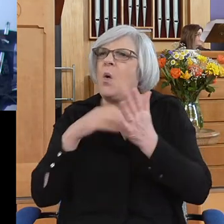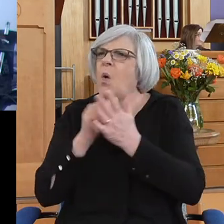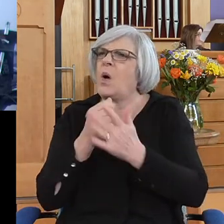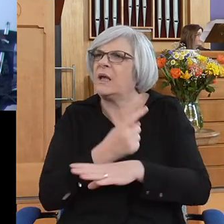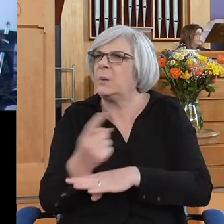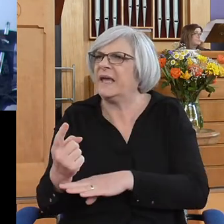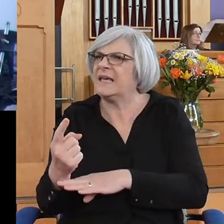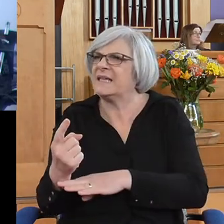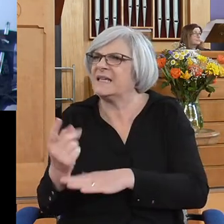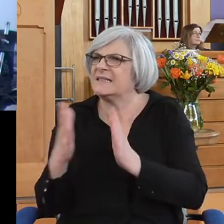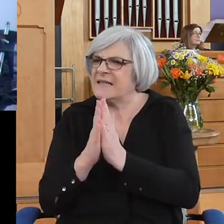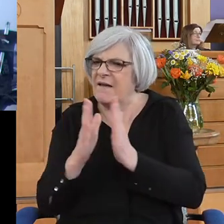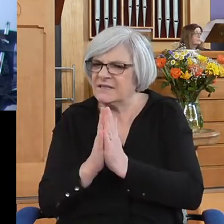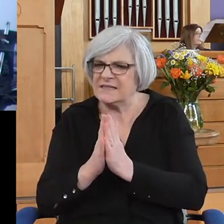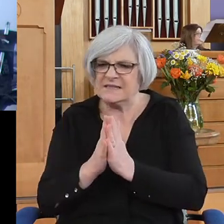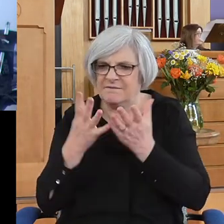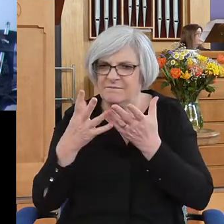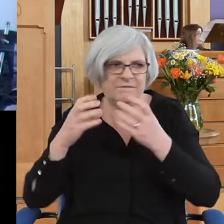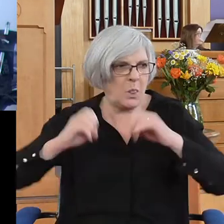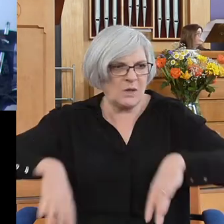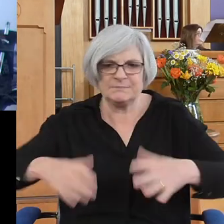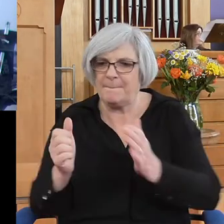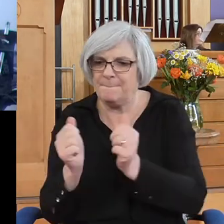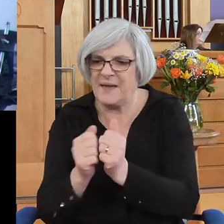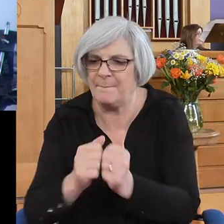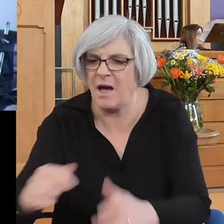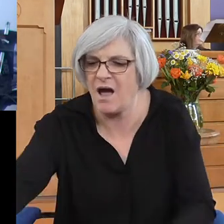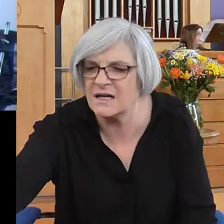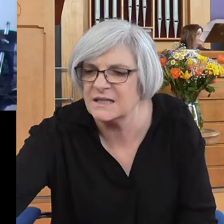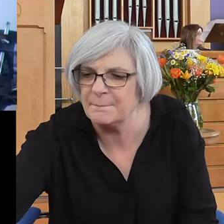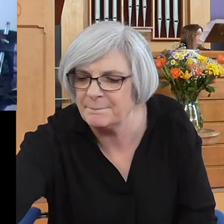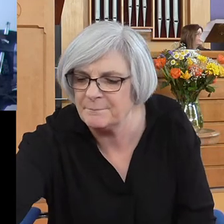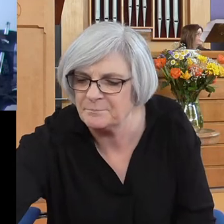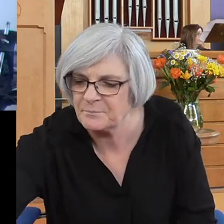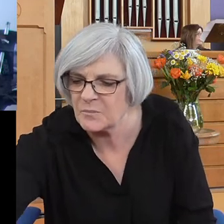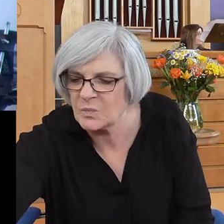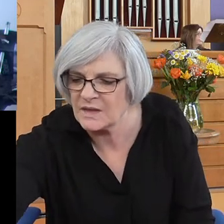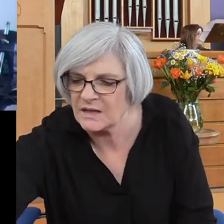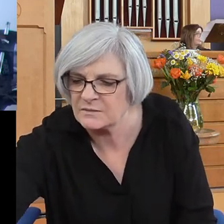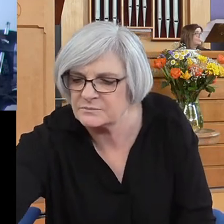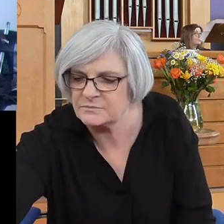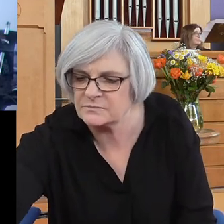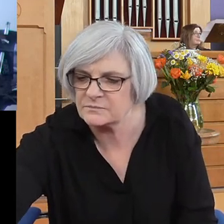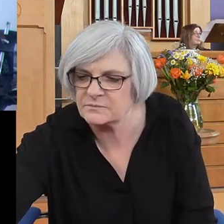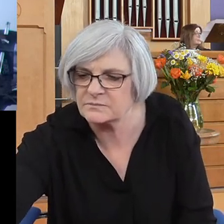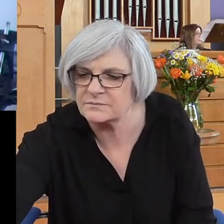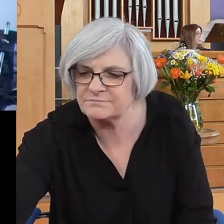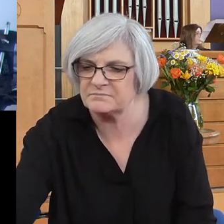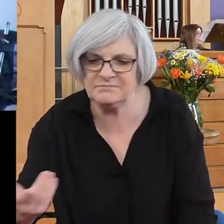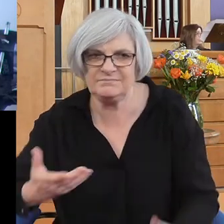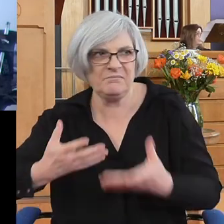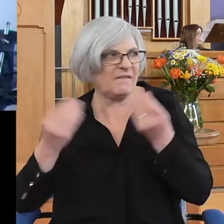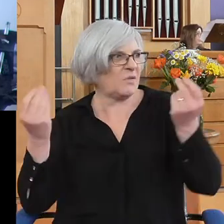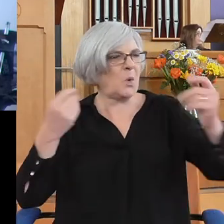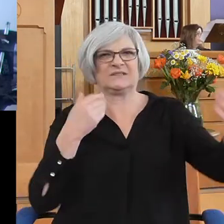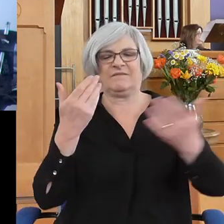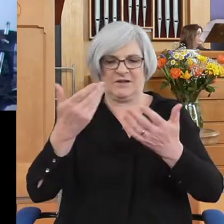now I've got loads of bits of paper here. I upgraded to a folder, and now my folder's full of bits of paper.